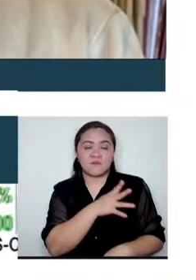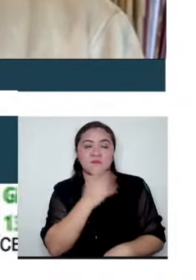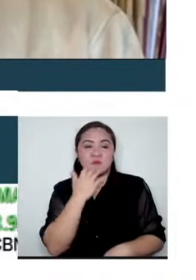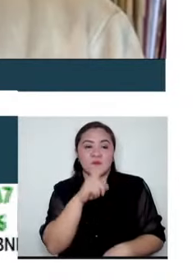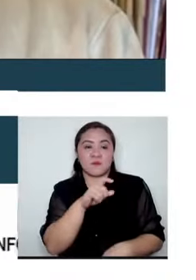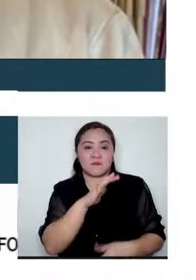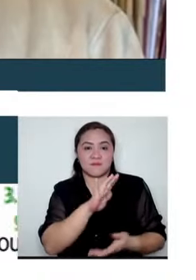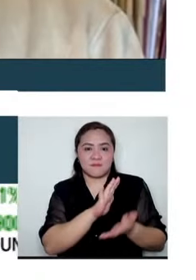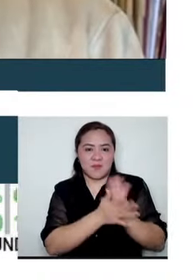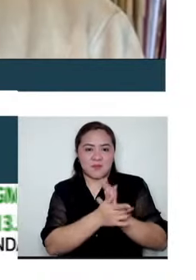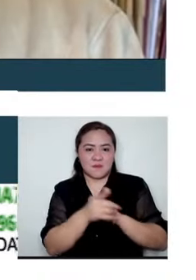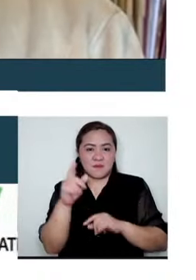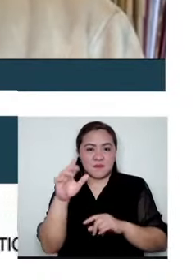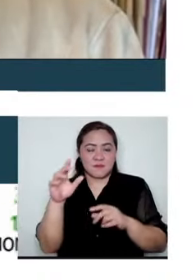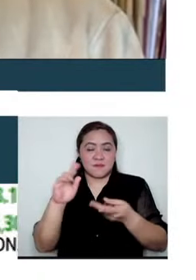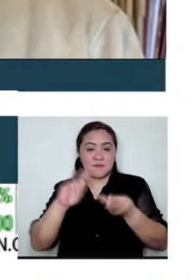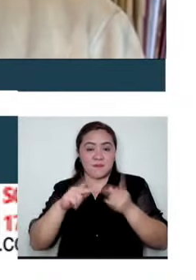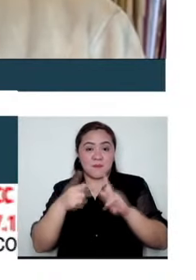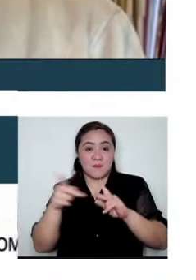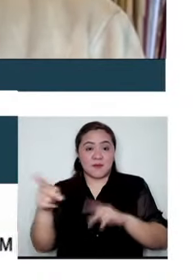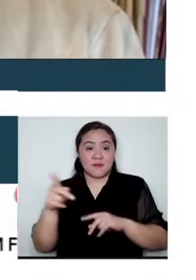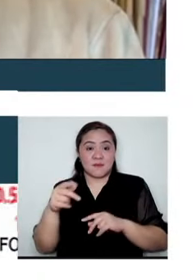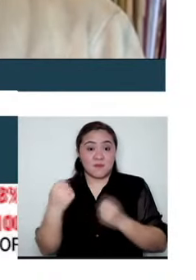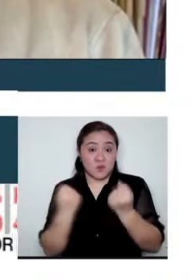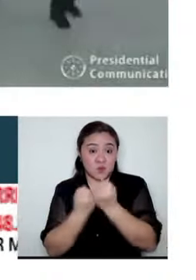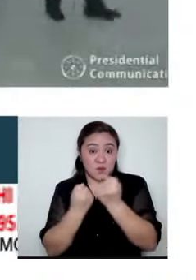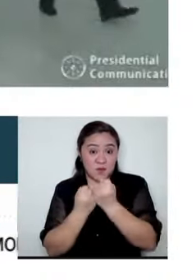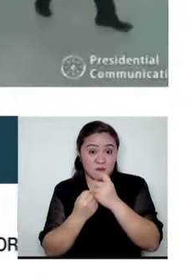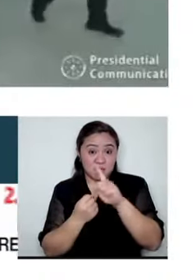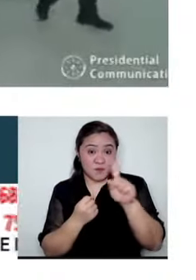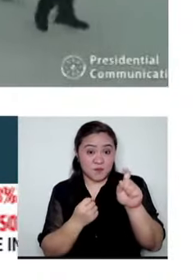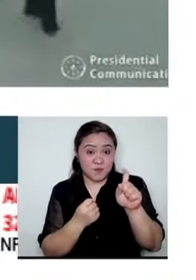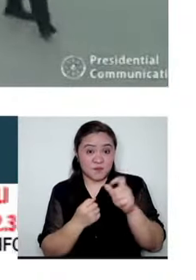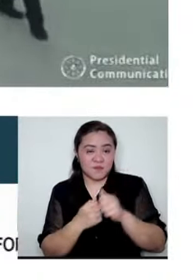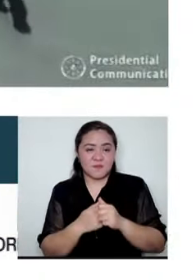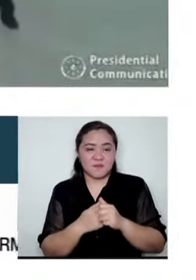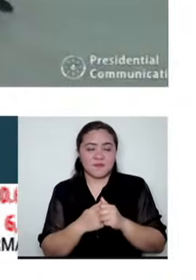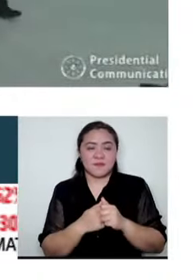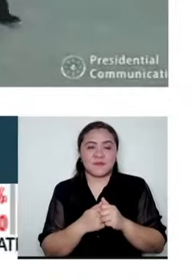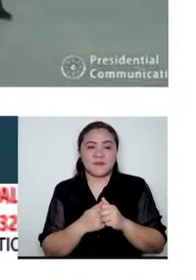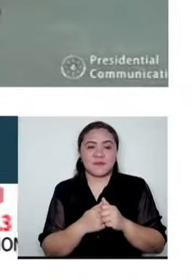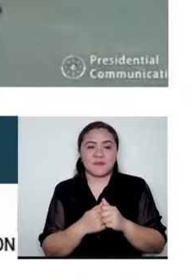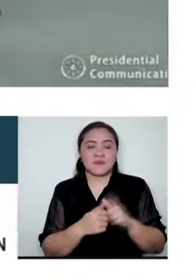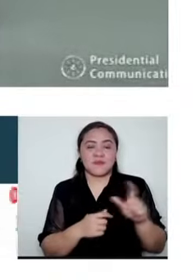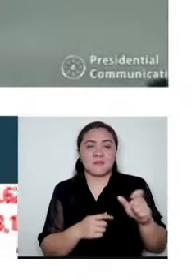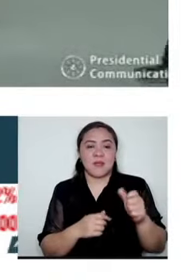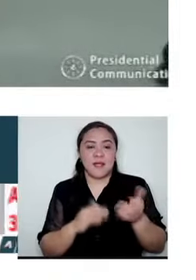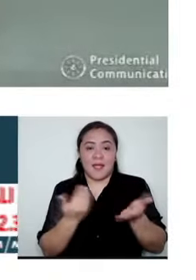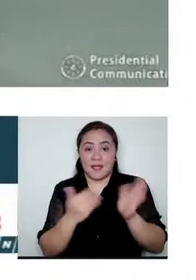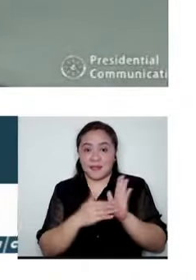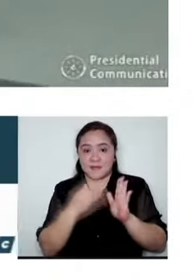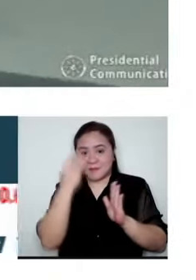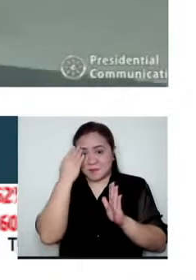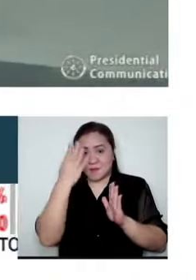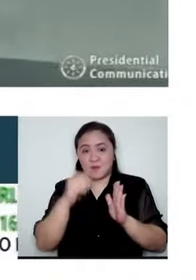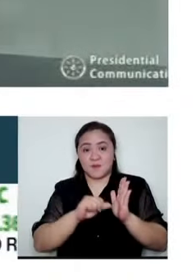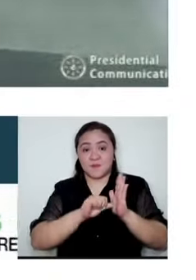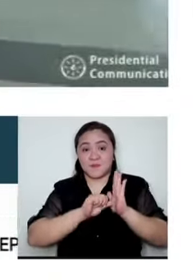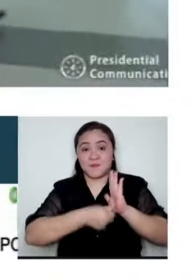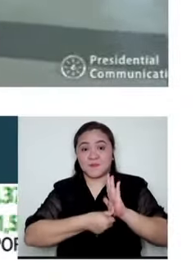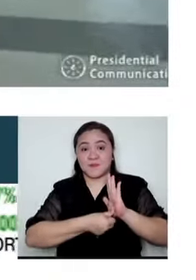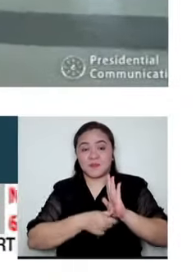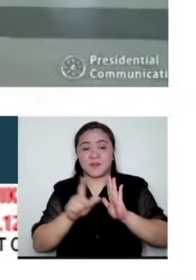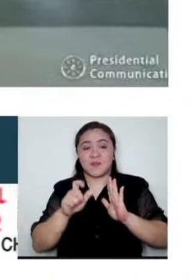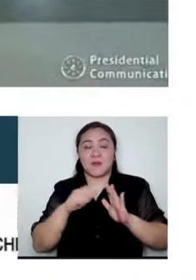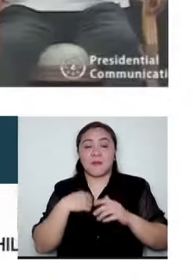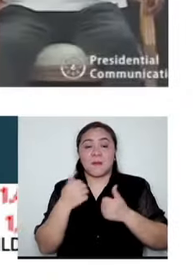you would fully support? Again, I reiterate my compliance